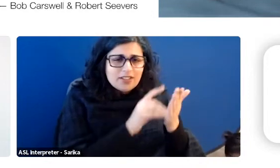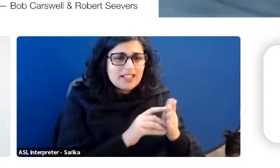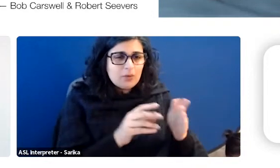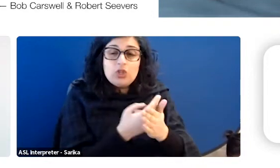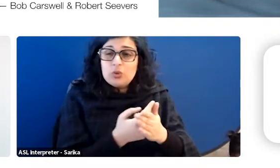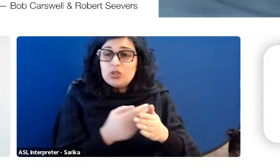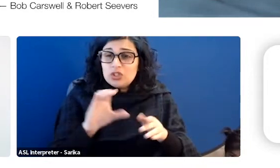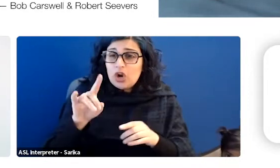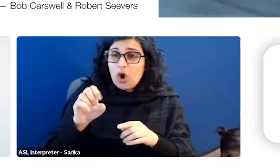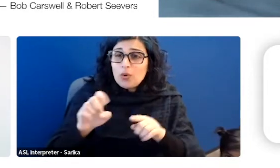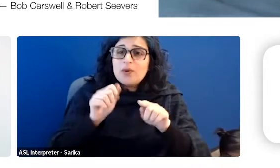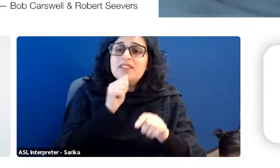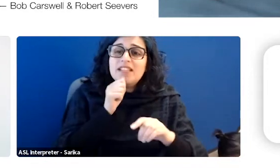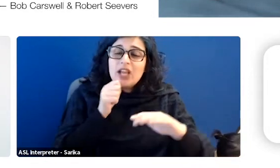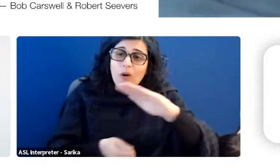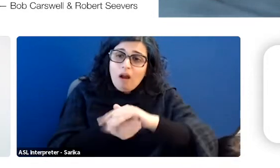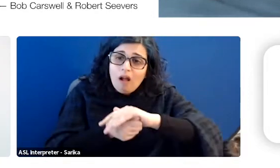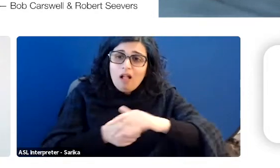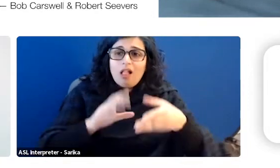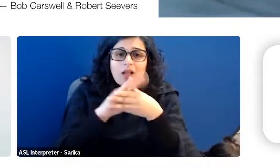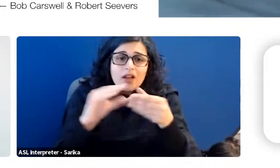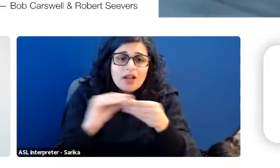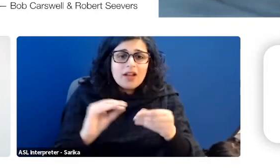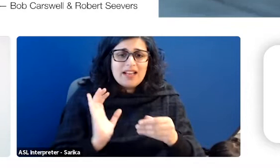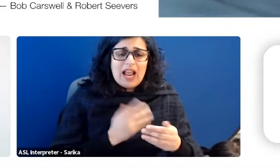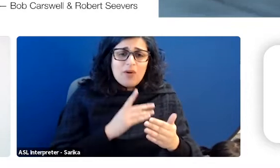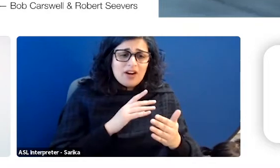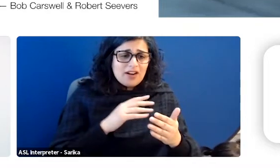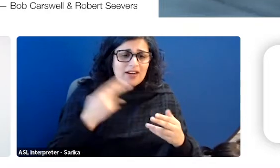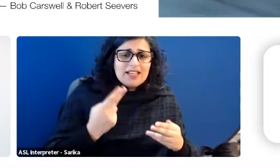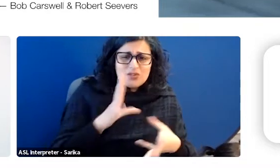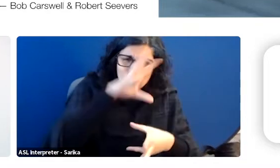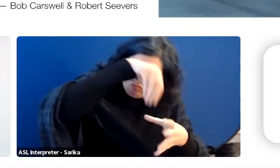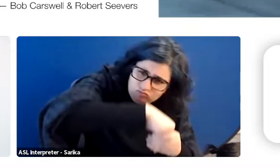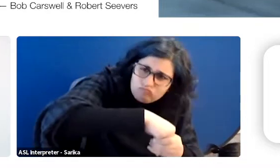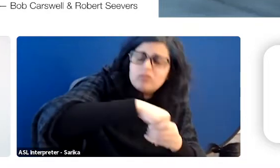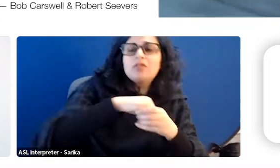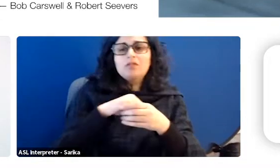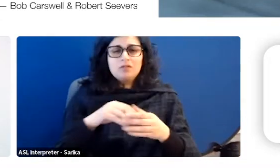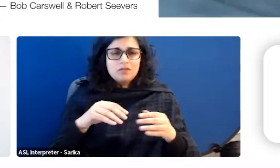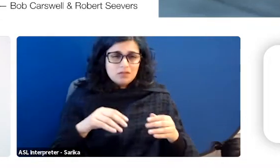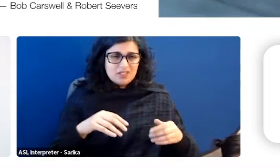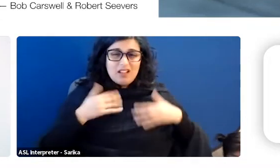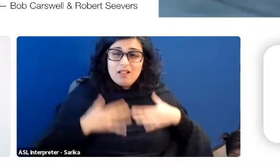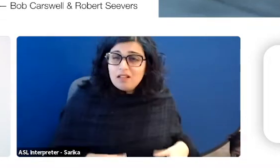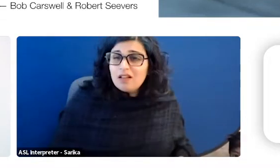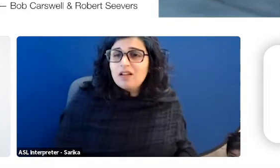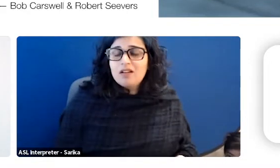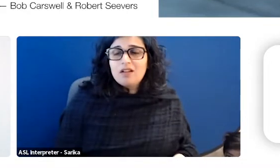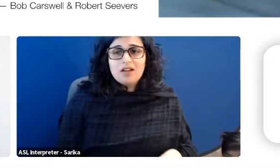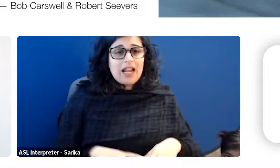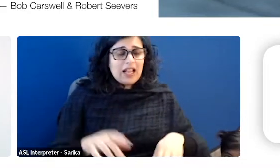messages, and our history captured in our story cloths. It is a source of pride and takes a lifetime of practice to master